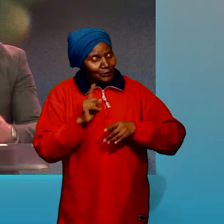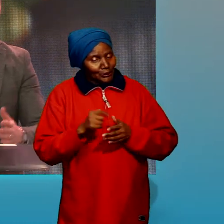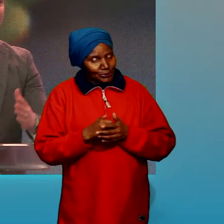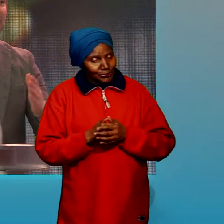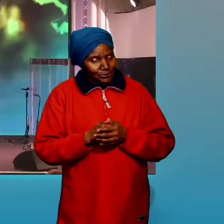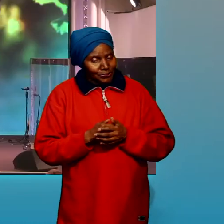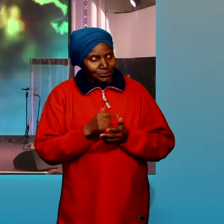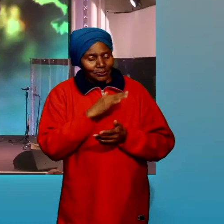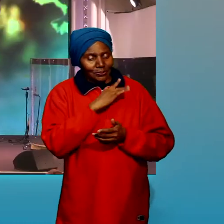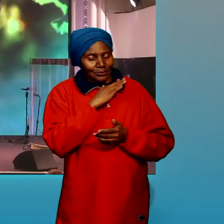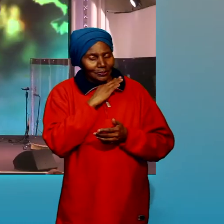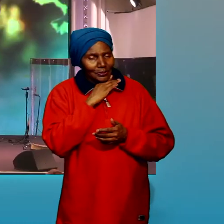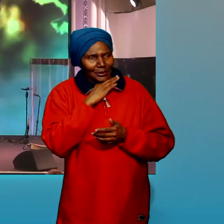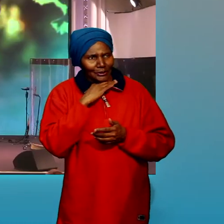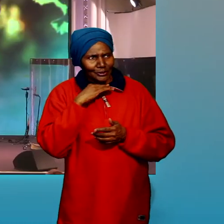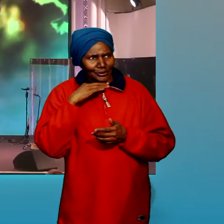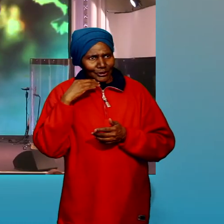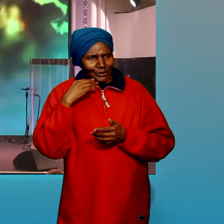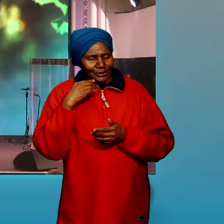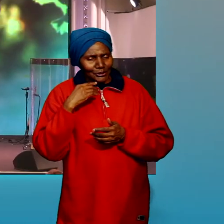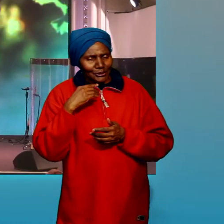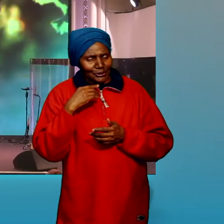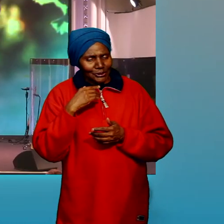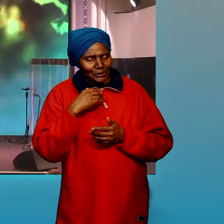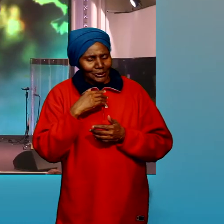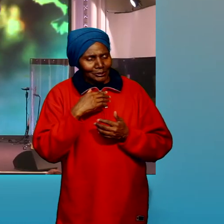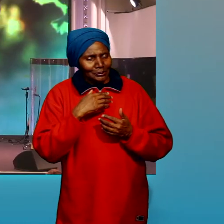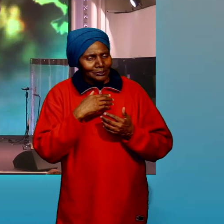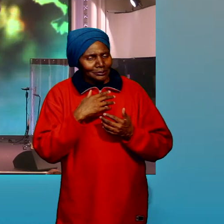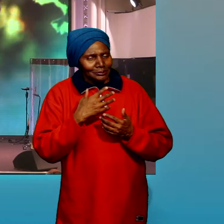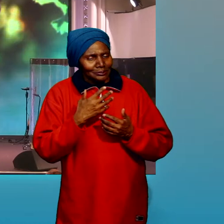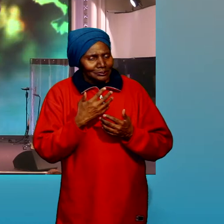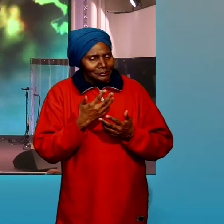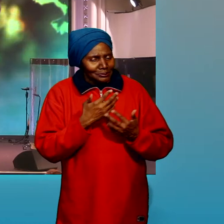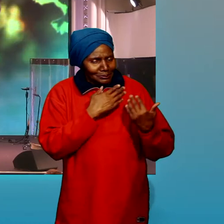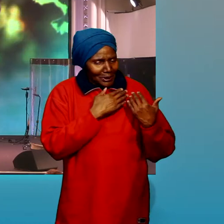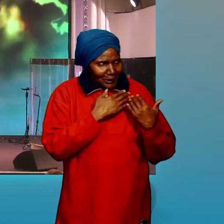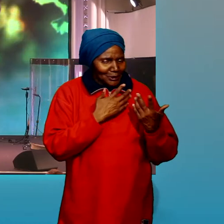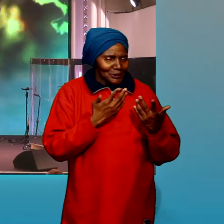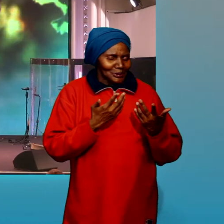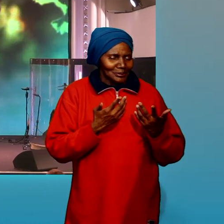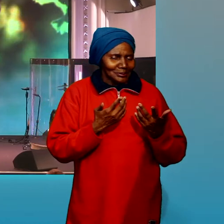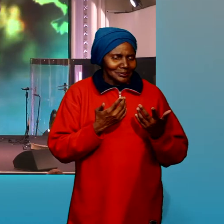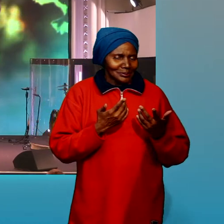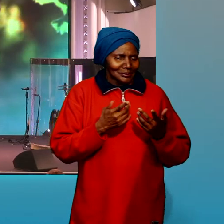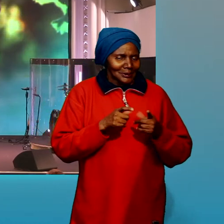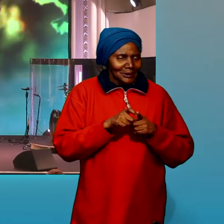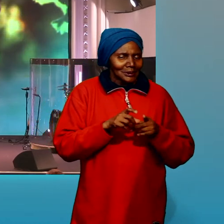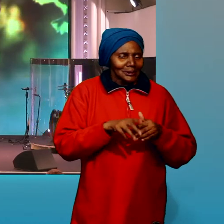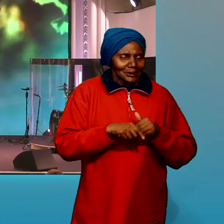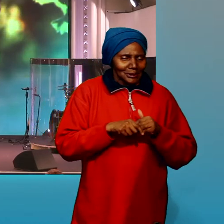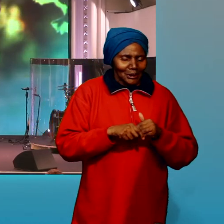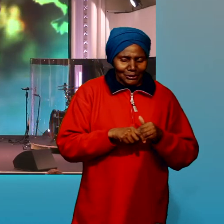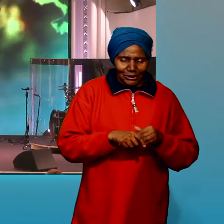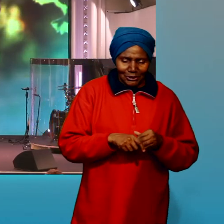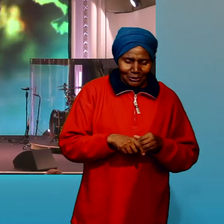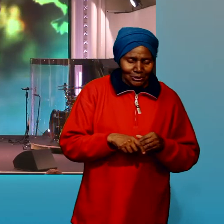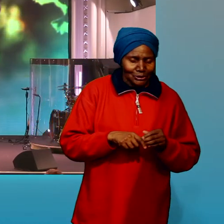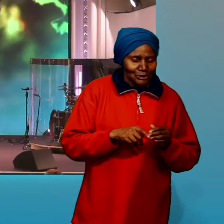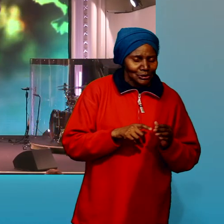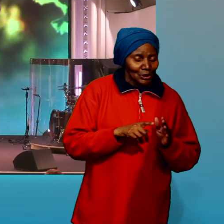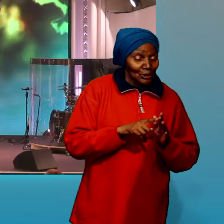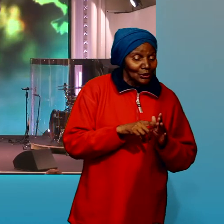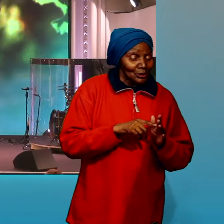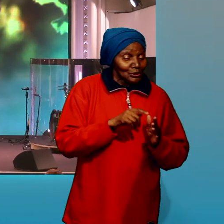is Fruit-Bearing Discipleship. So we're going to be in John 15, verses 1 to